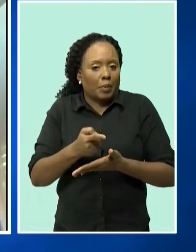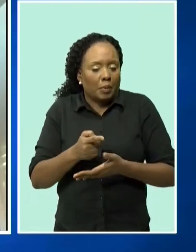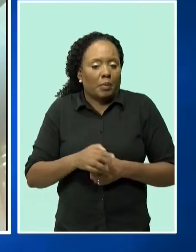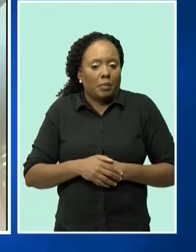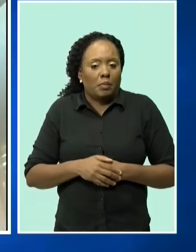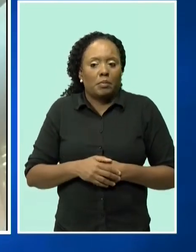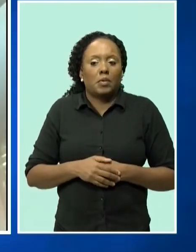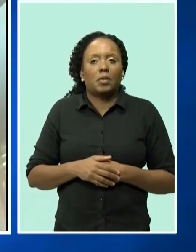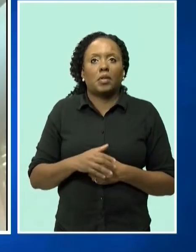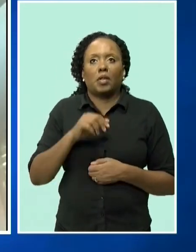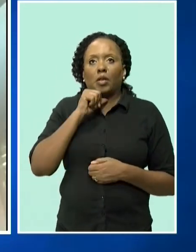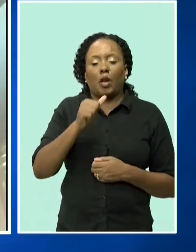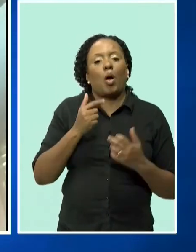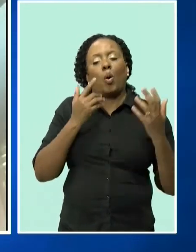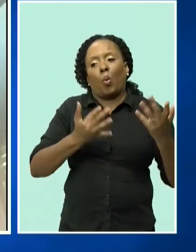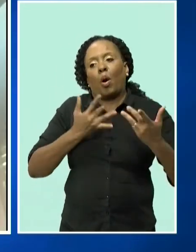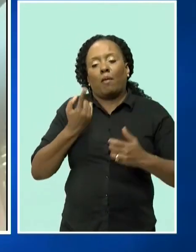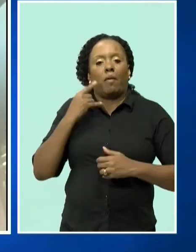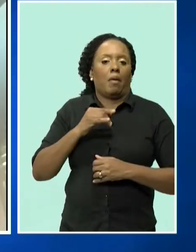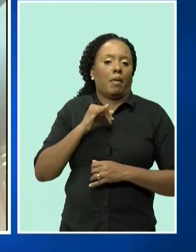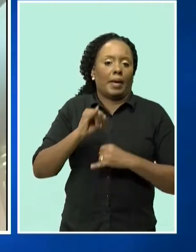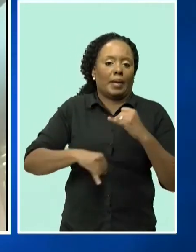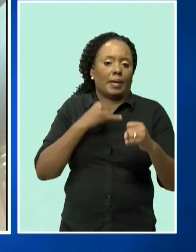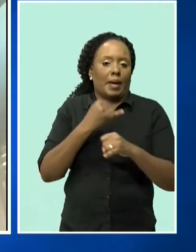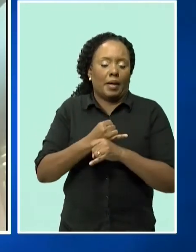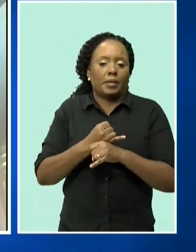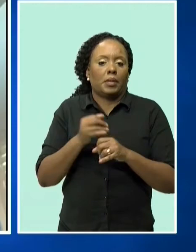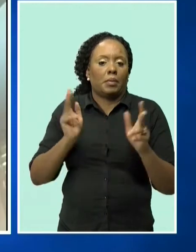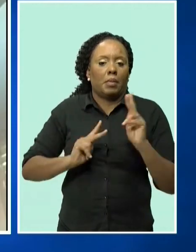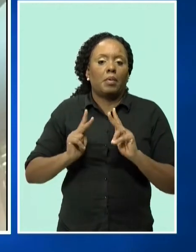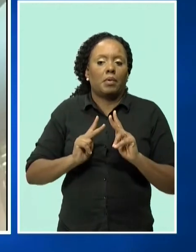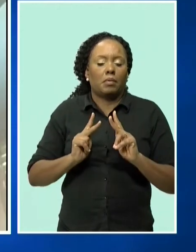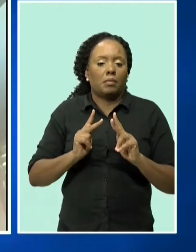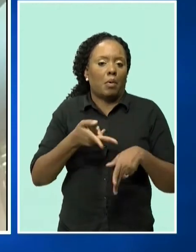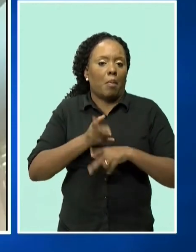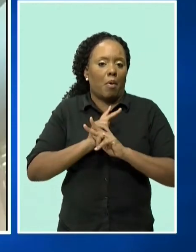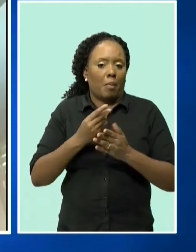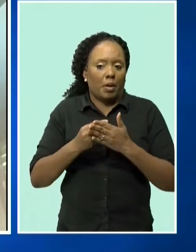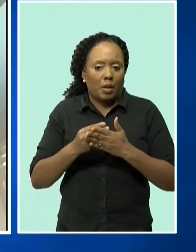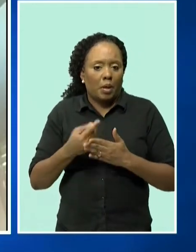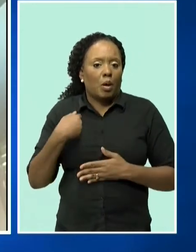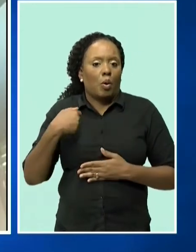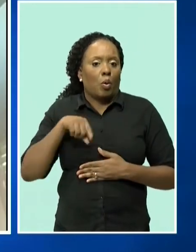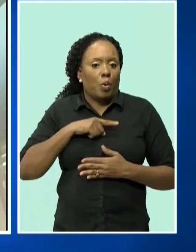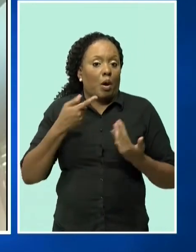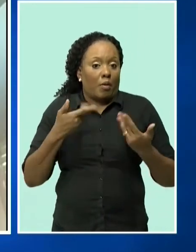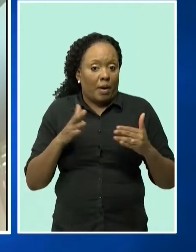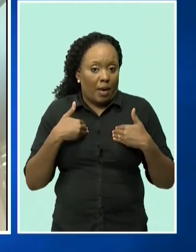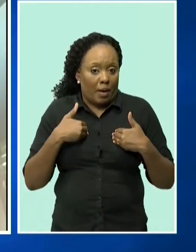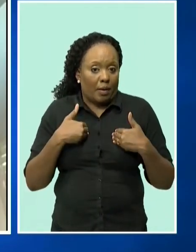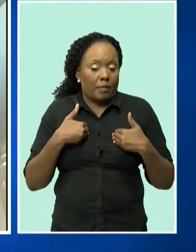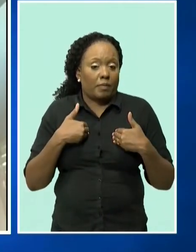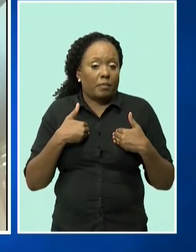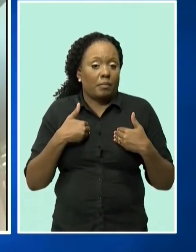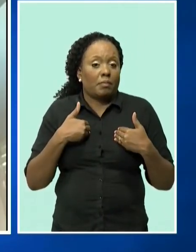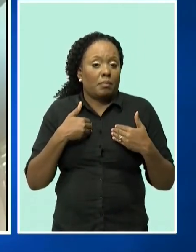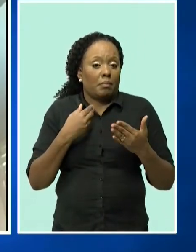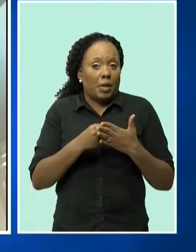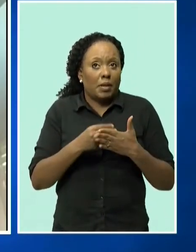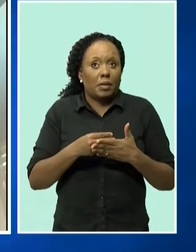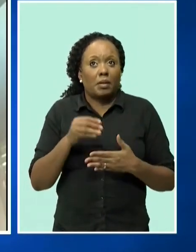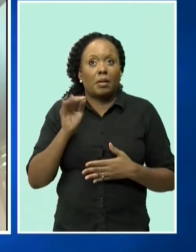for international institutions to lend you any money. You got money free up from your fiscal. That will free up $1.9